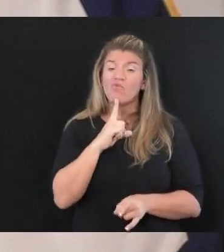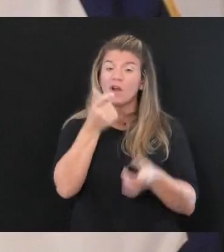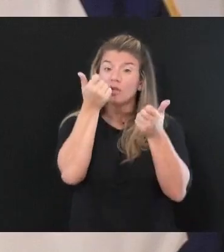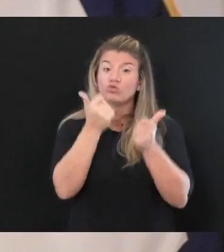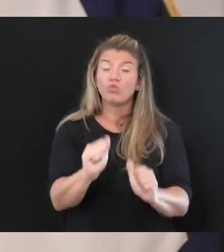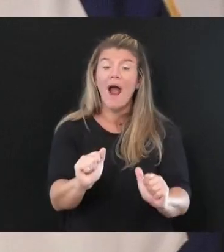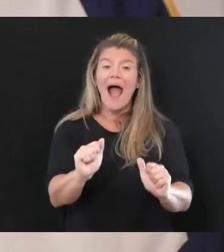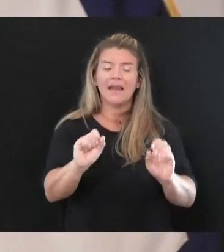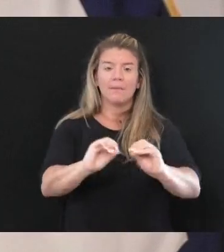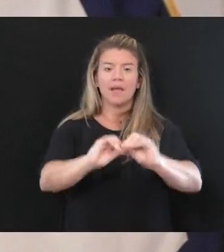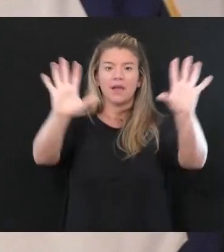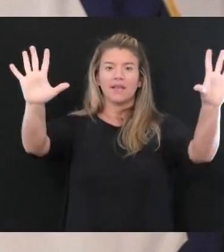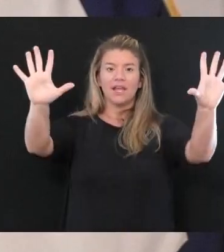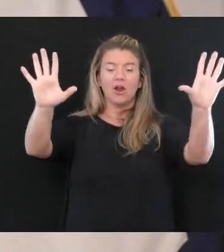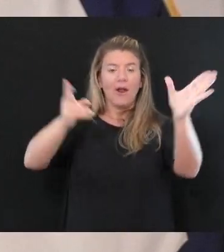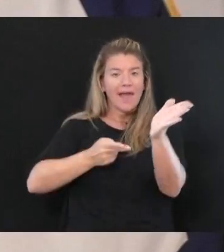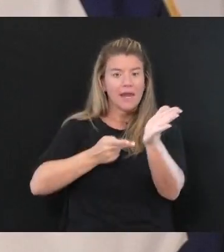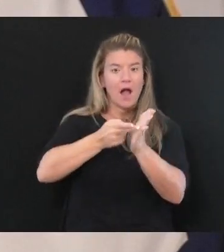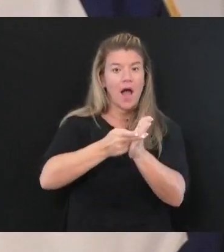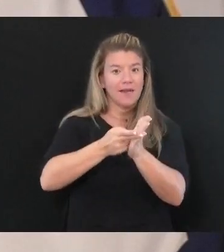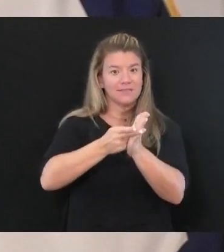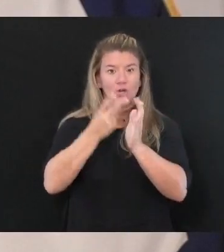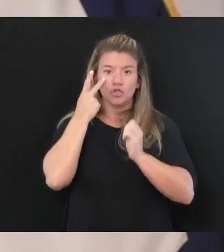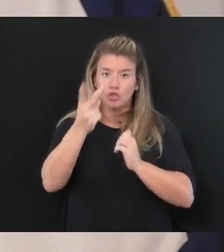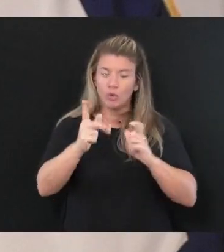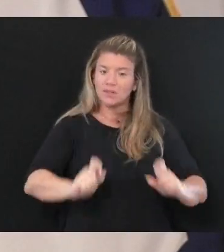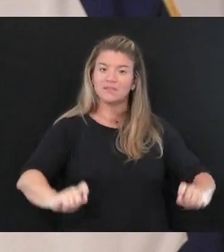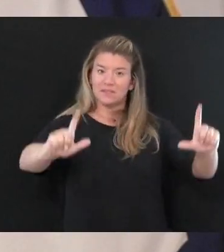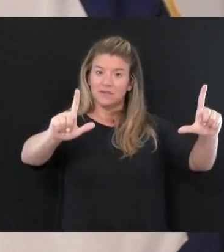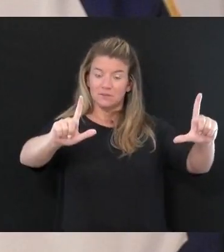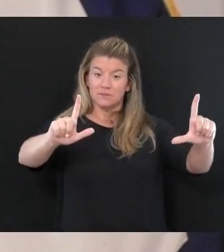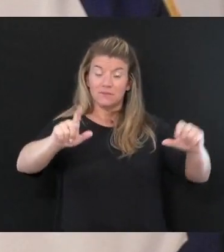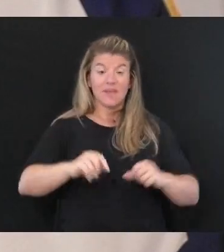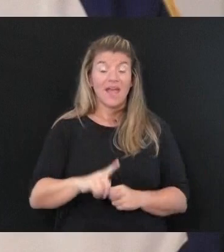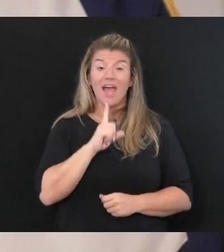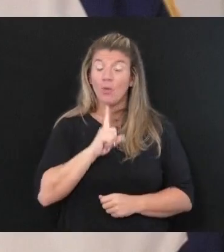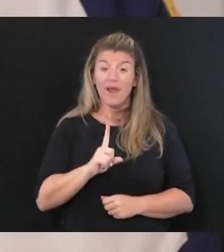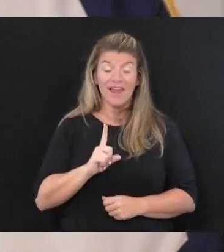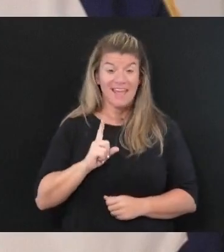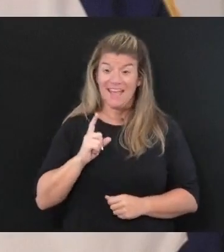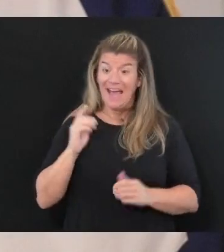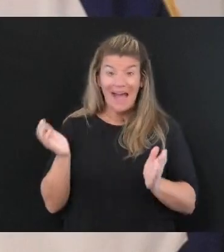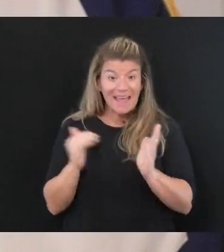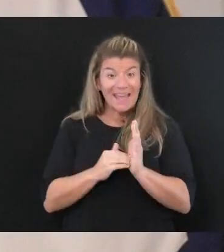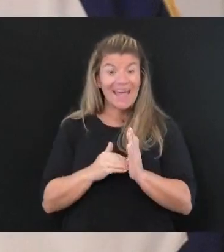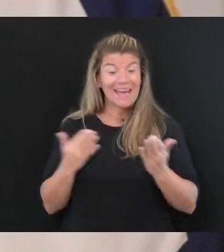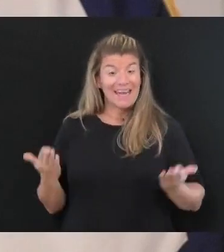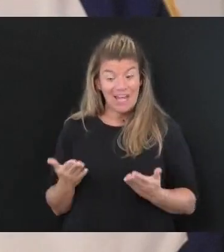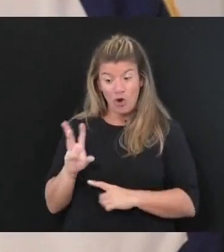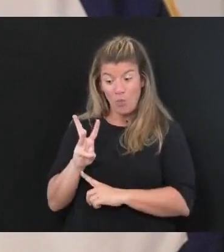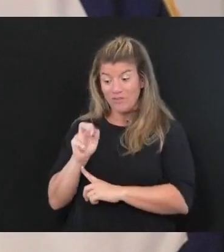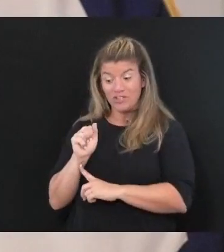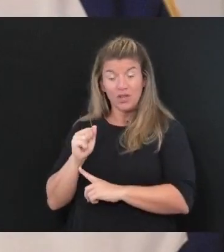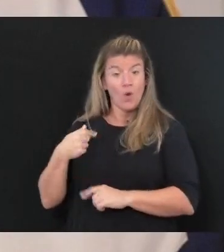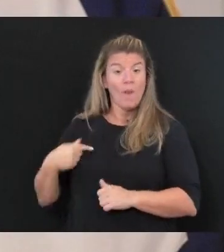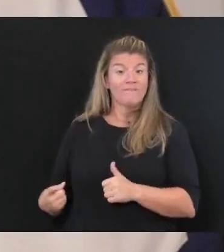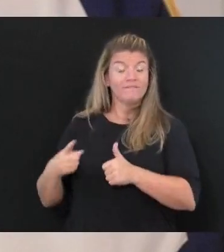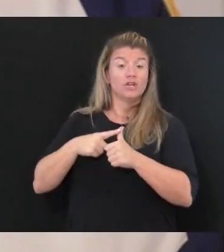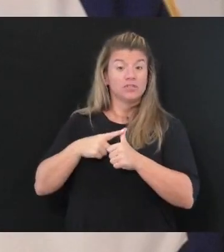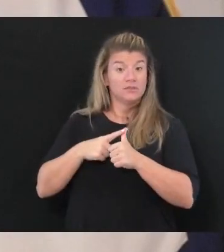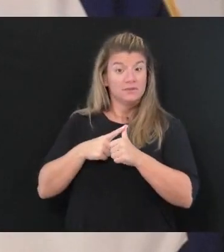completely transparent. Again, West Virginia is on the brink of doing something from a pioneering standpoint